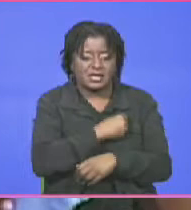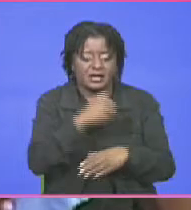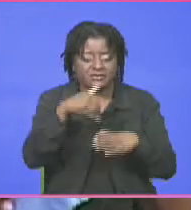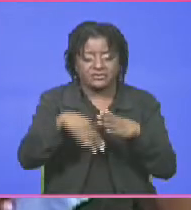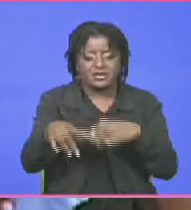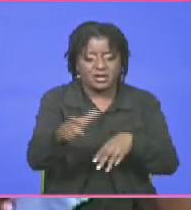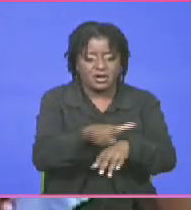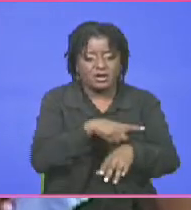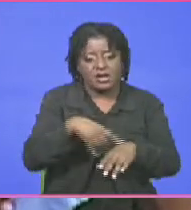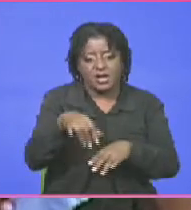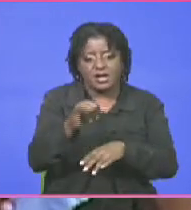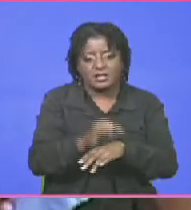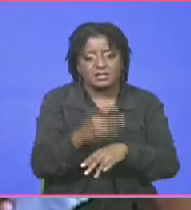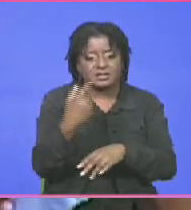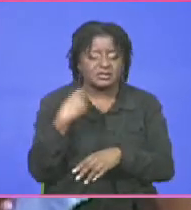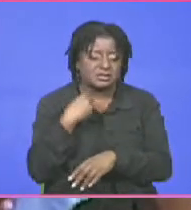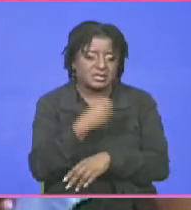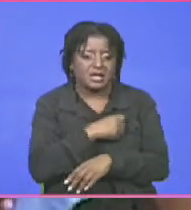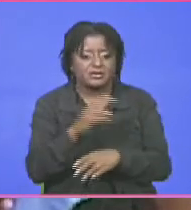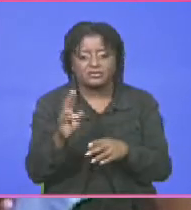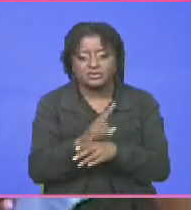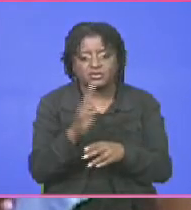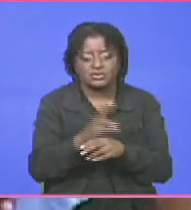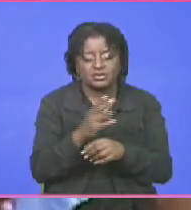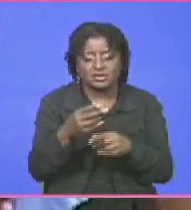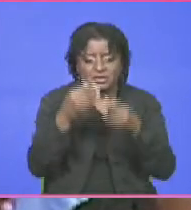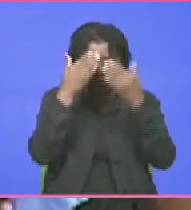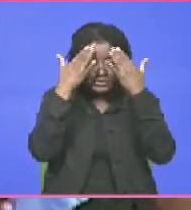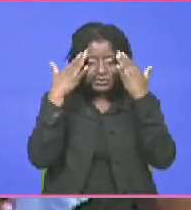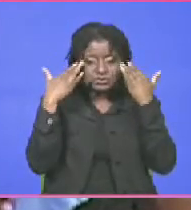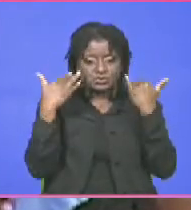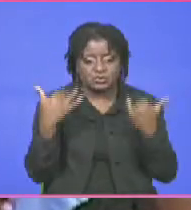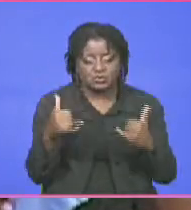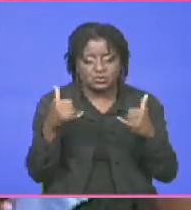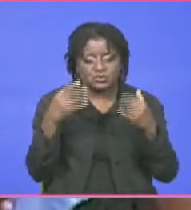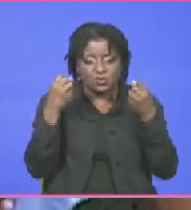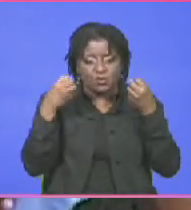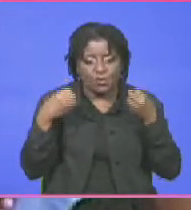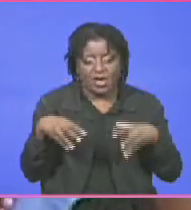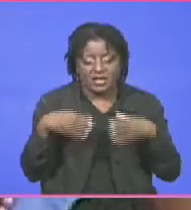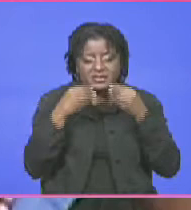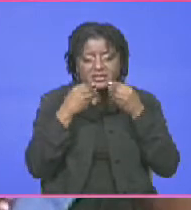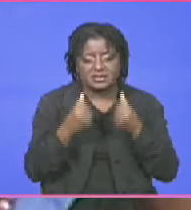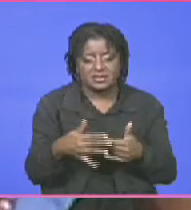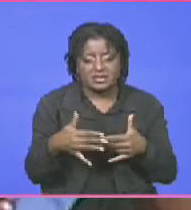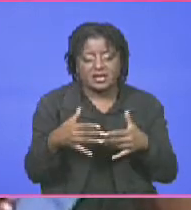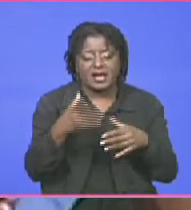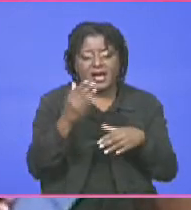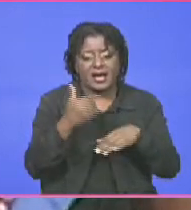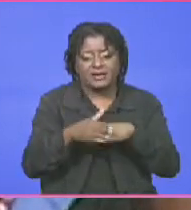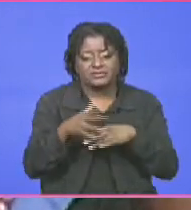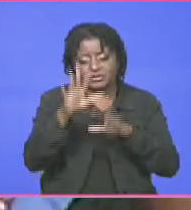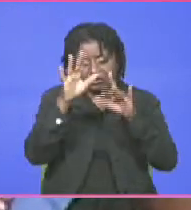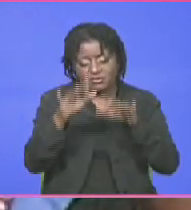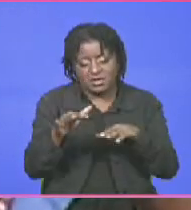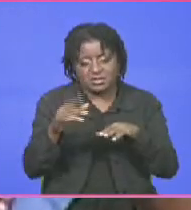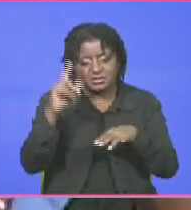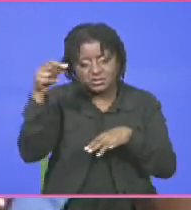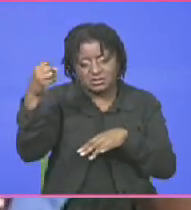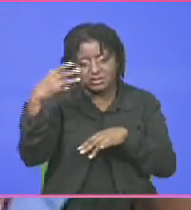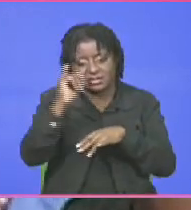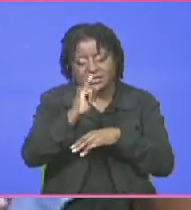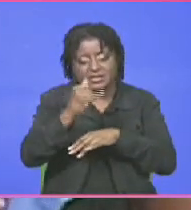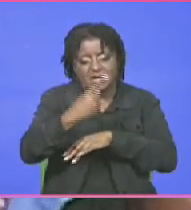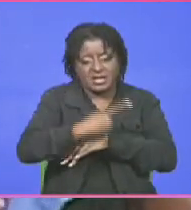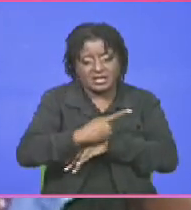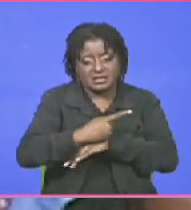again. The staff are usually drenched after a downpour of rain. On sunny days, they could sit in the parking house